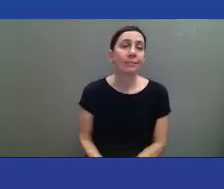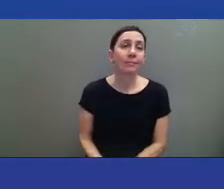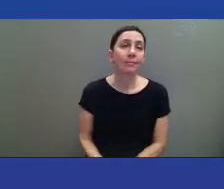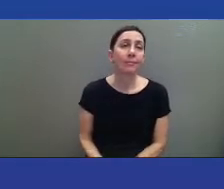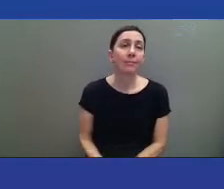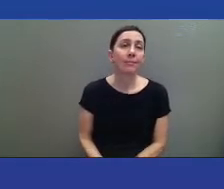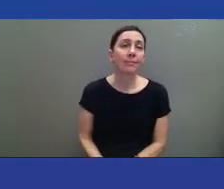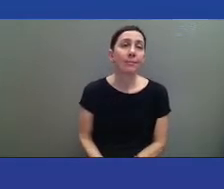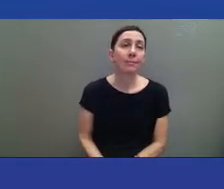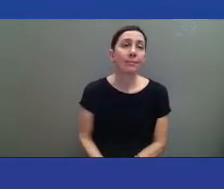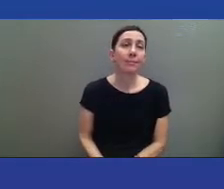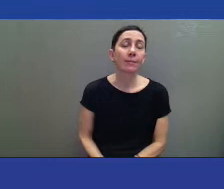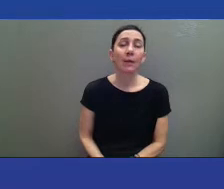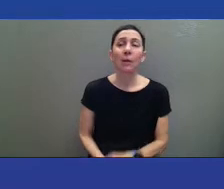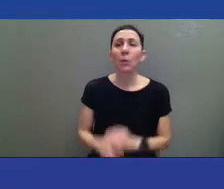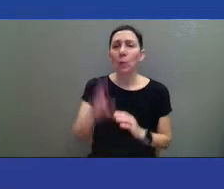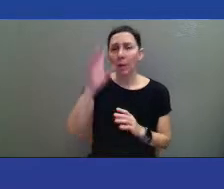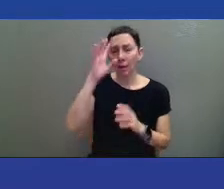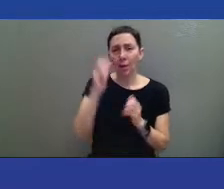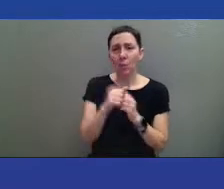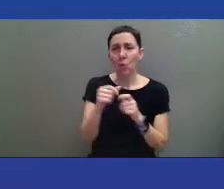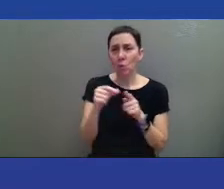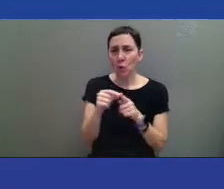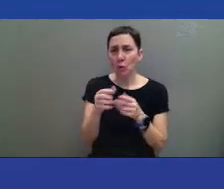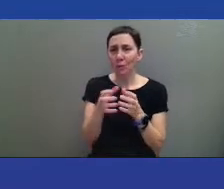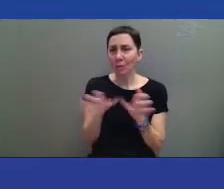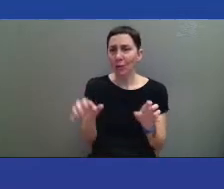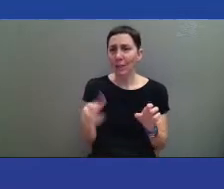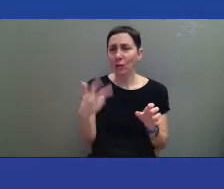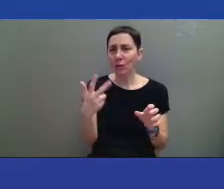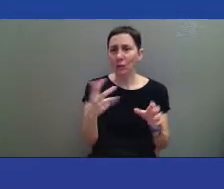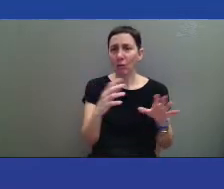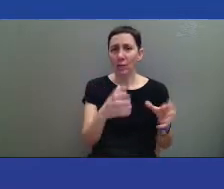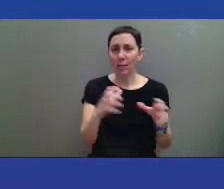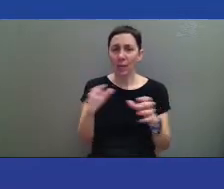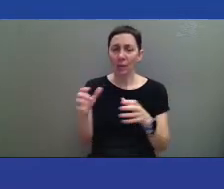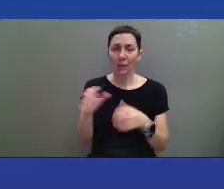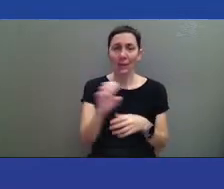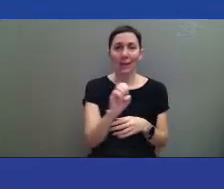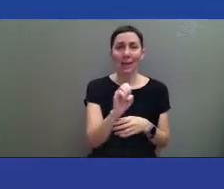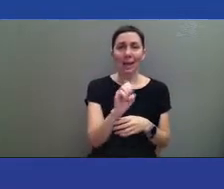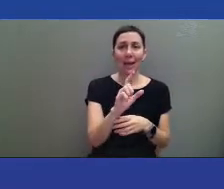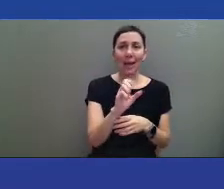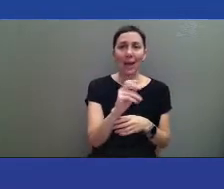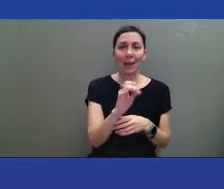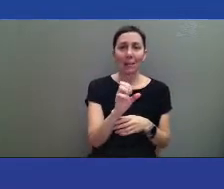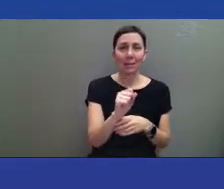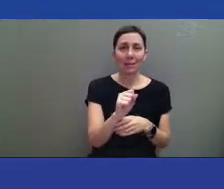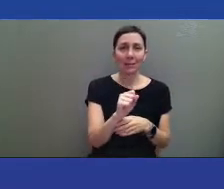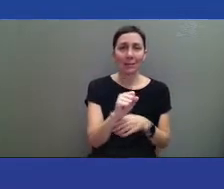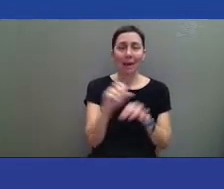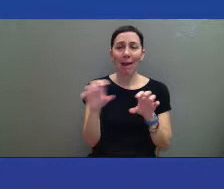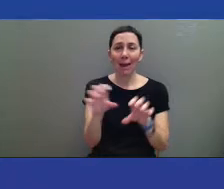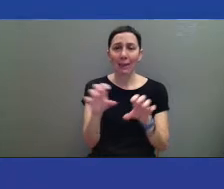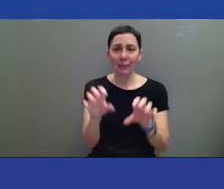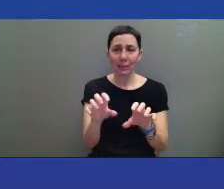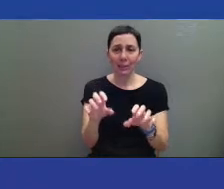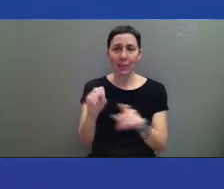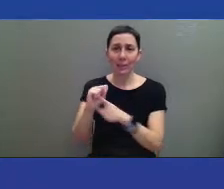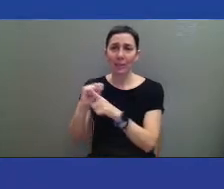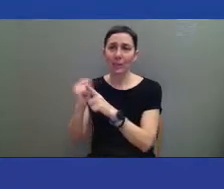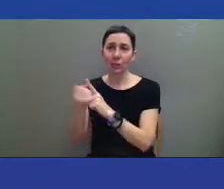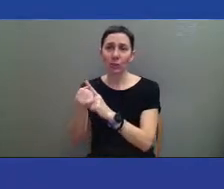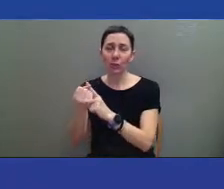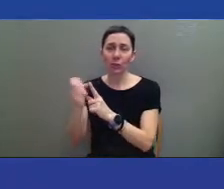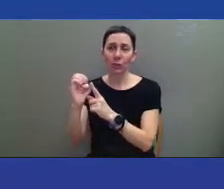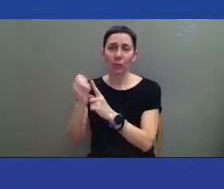And so we split these words into 3 different categories, into elements, actions, and situational environments. And then I took